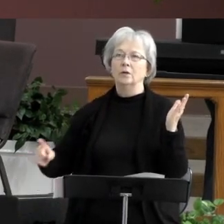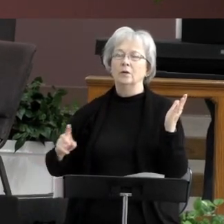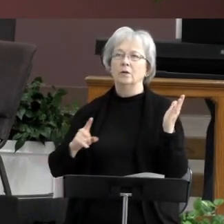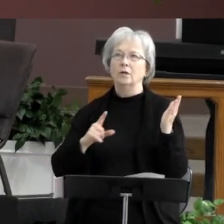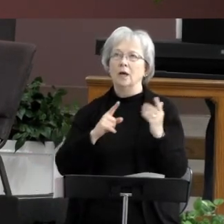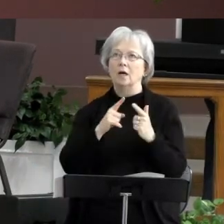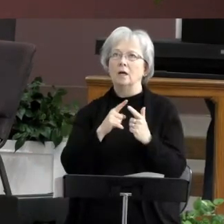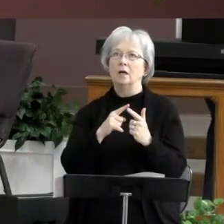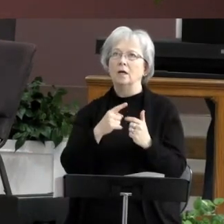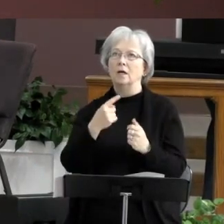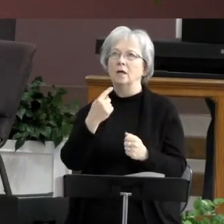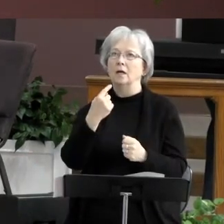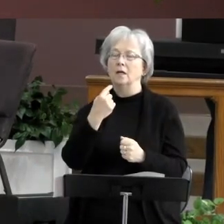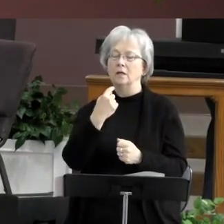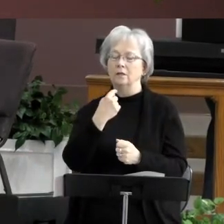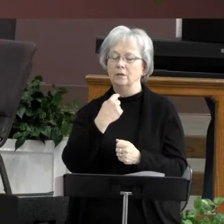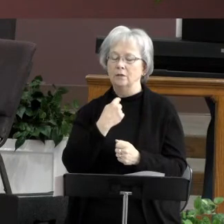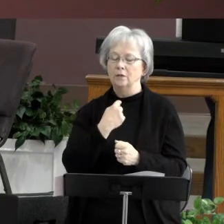Lord,